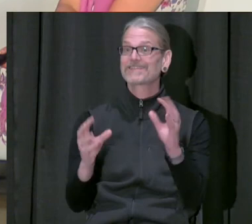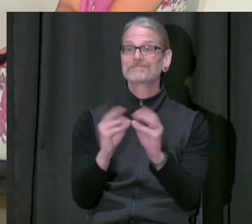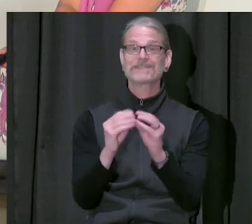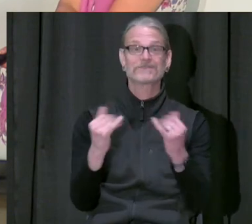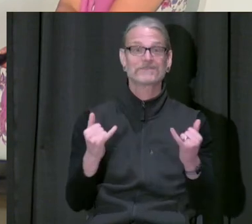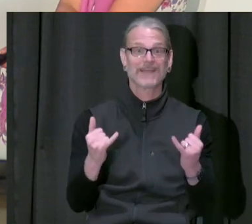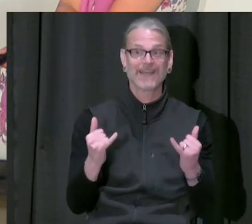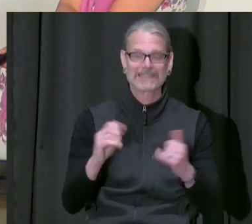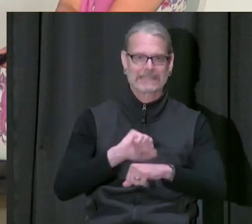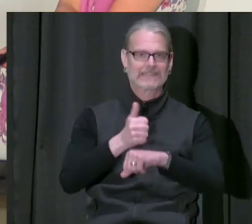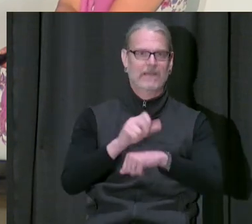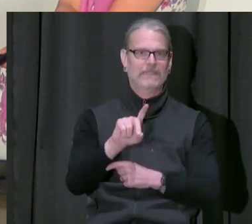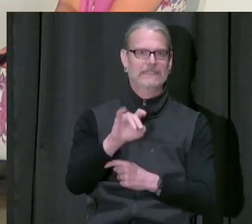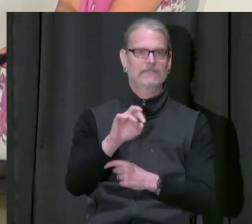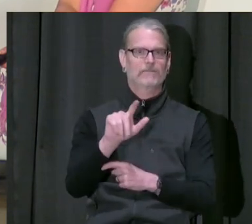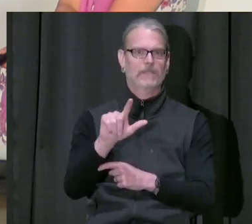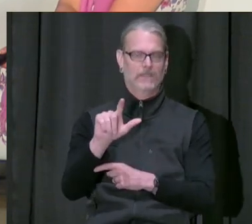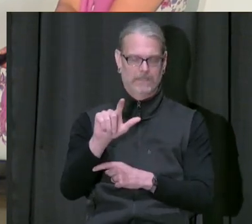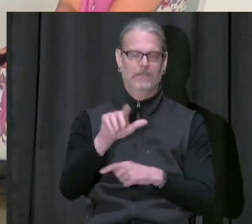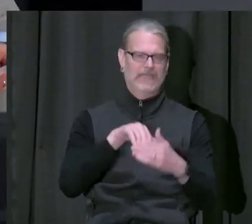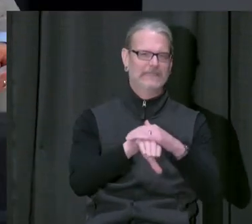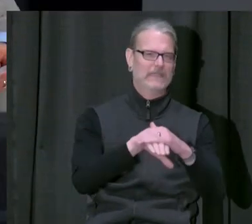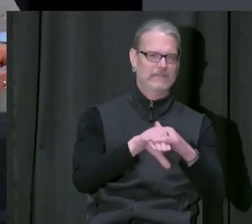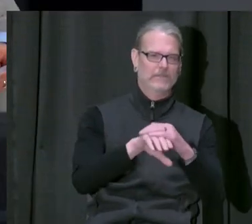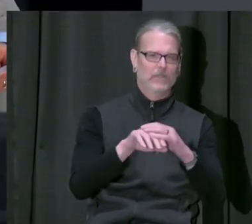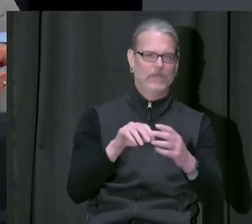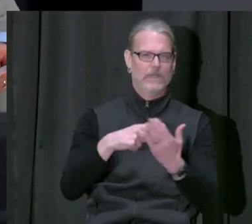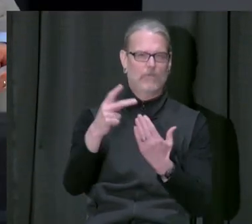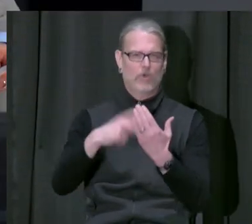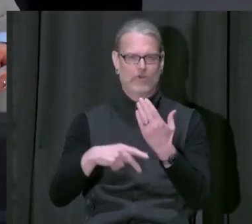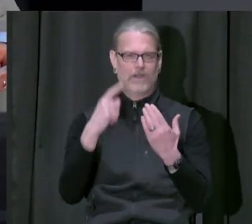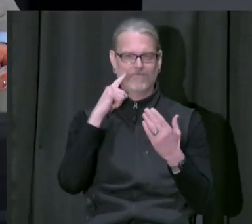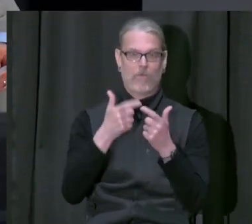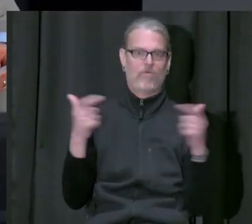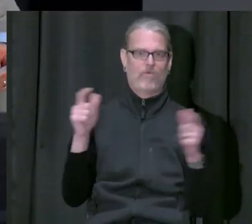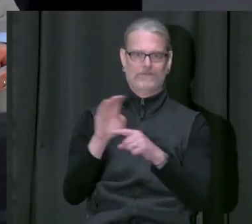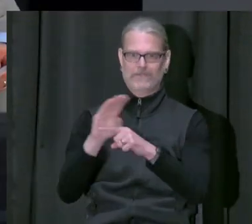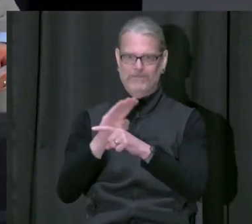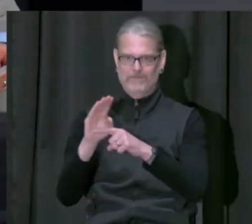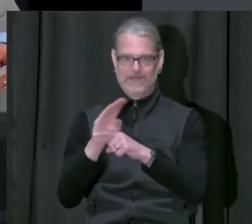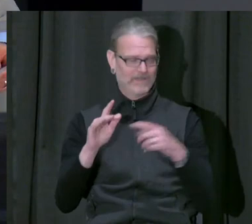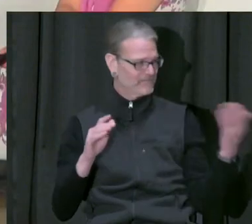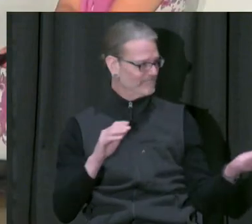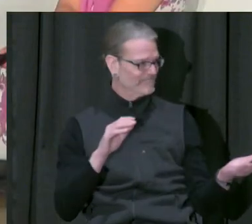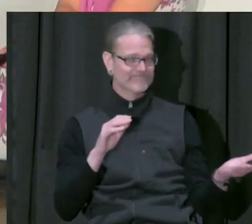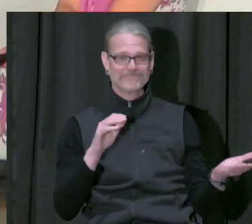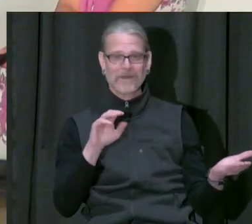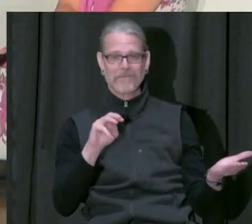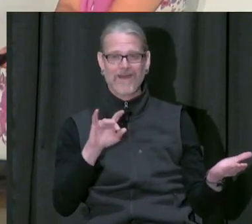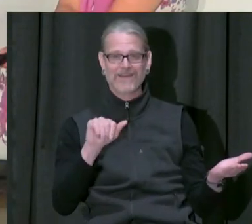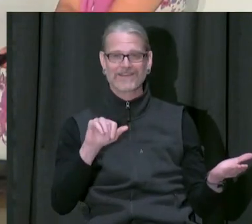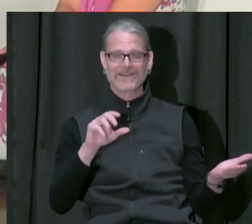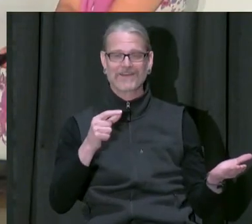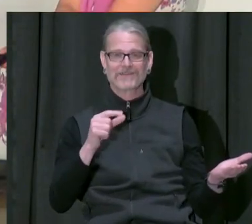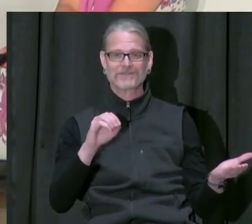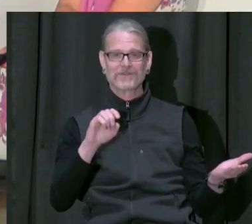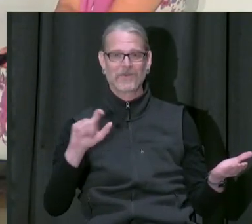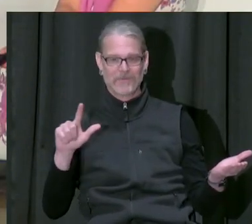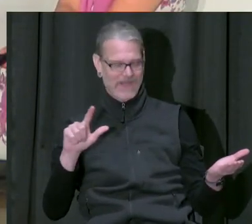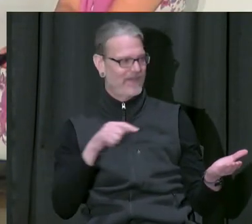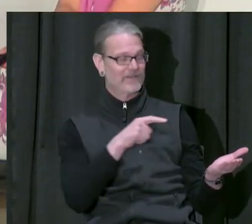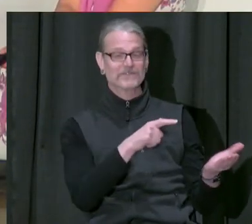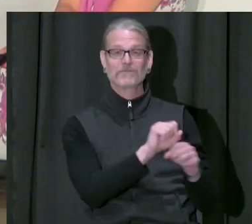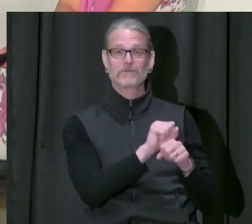a digital accessibility program at a large enterprise. And joining us is Monica Goel, who's an executive director of digital accessibility